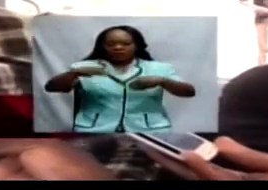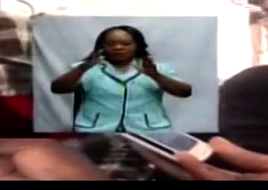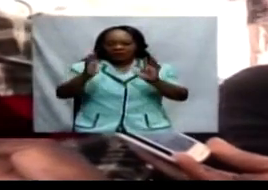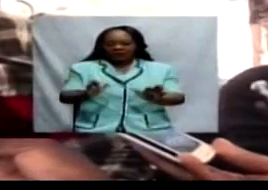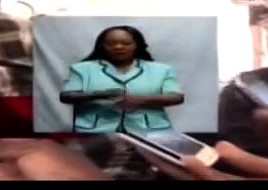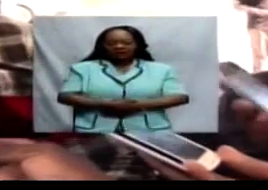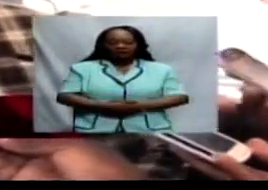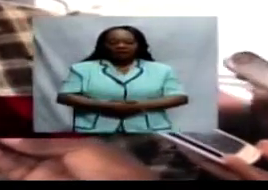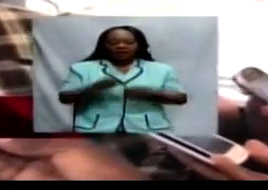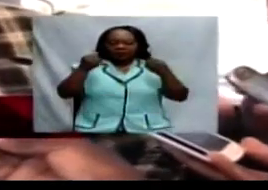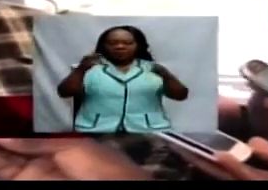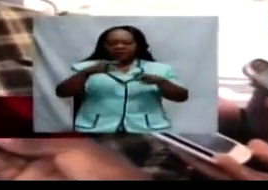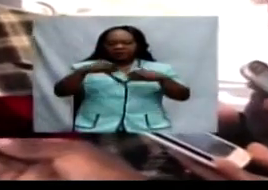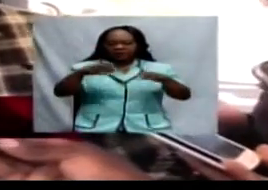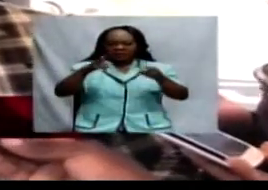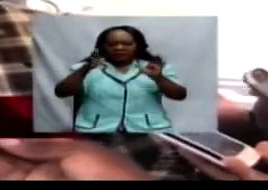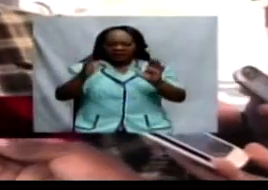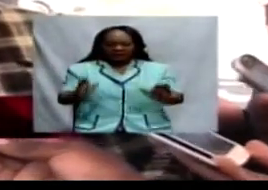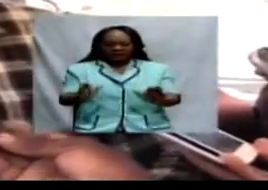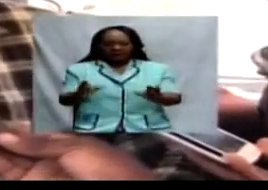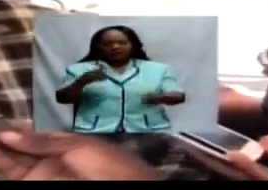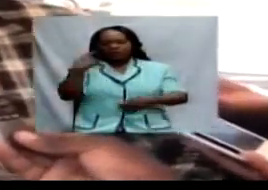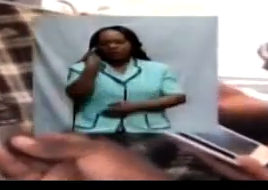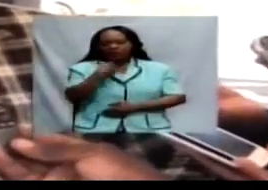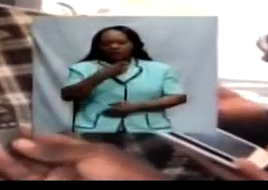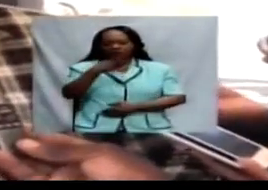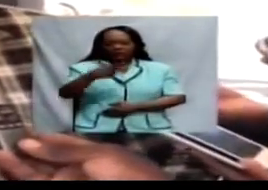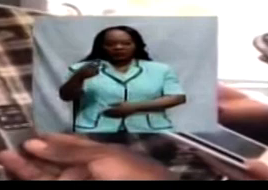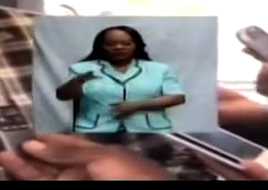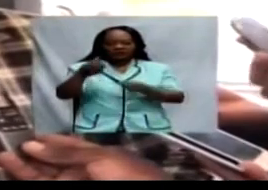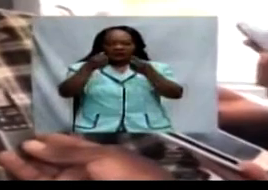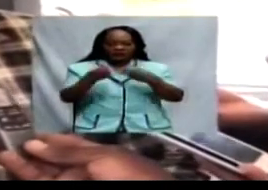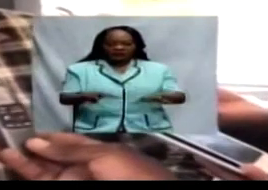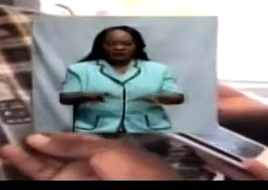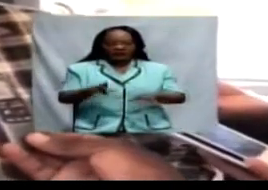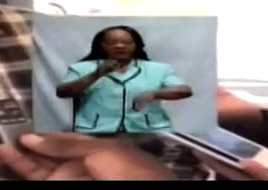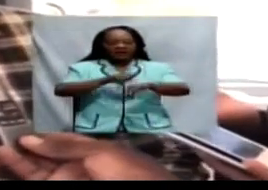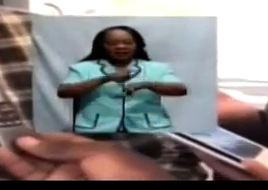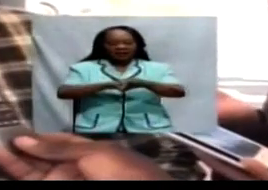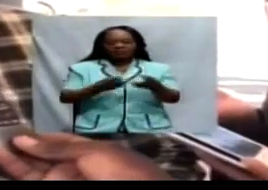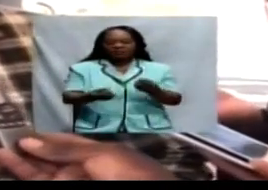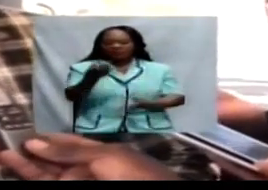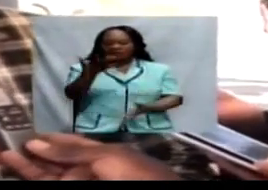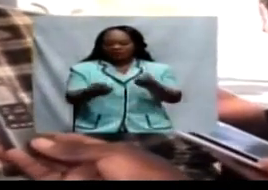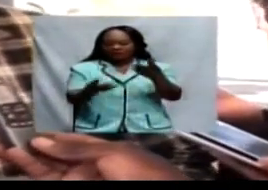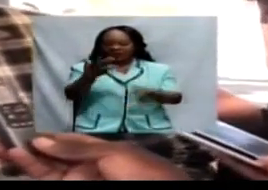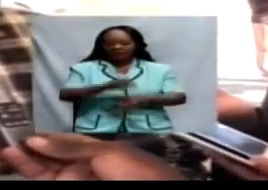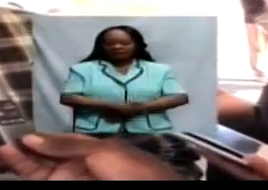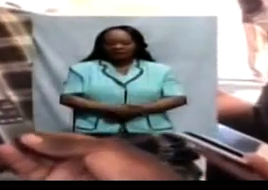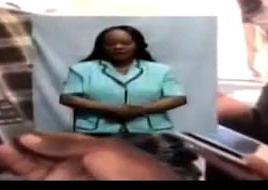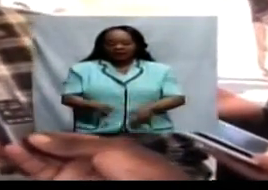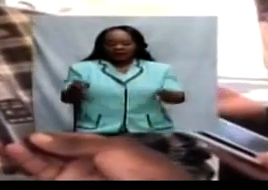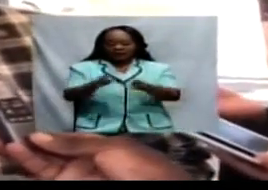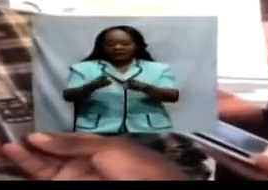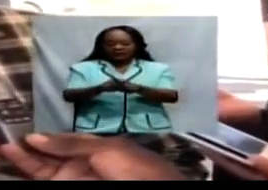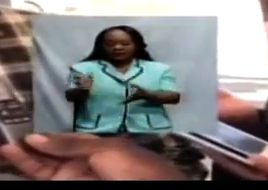lot of marketeers and their merchandise were destroyed during that fire. And from the same, I think,